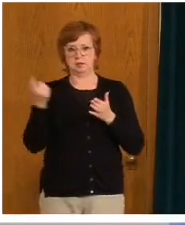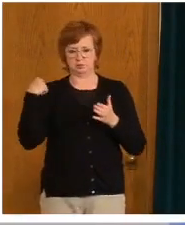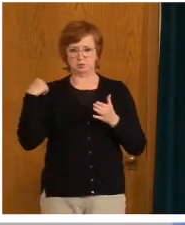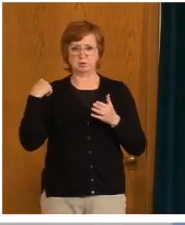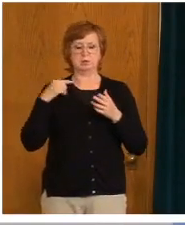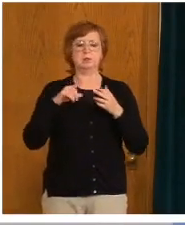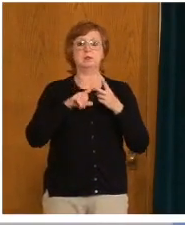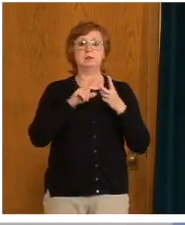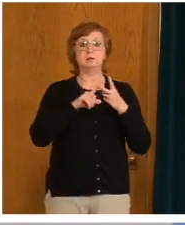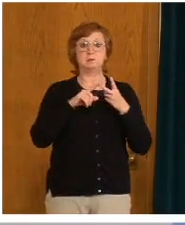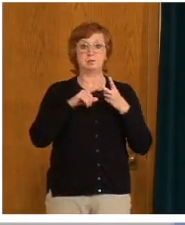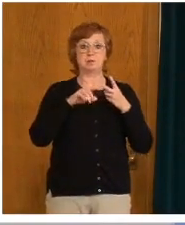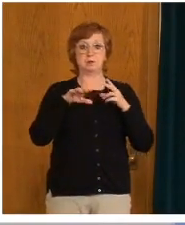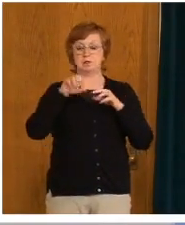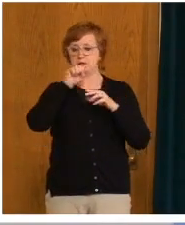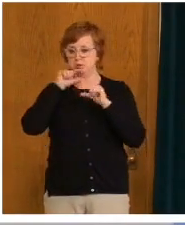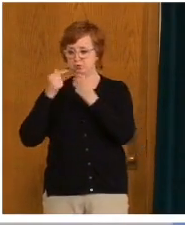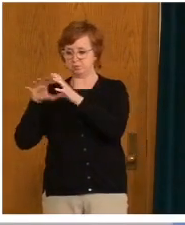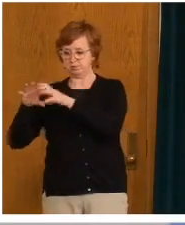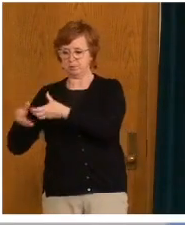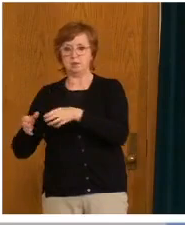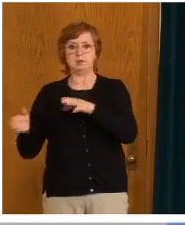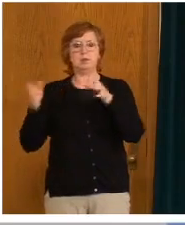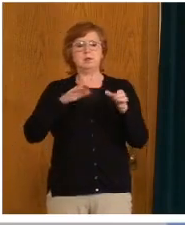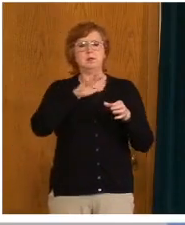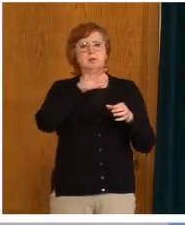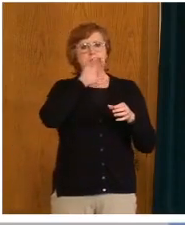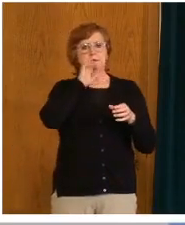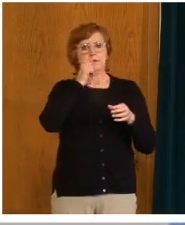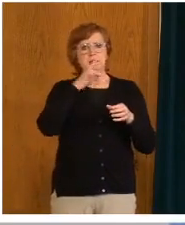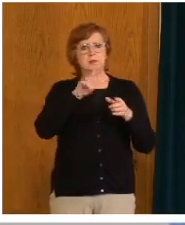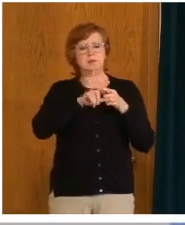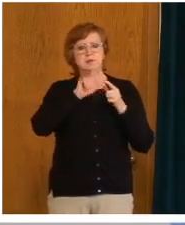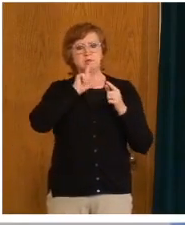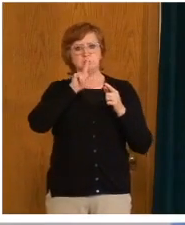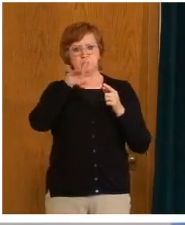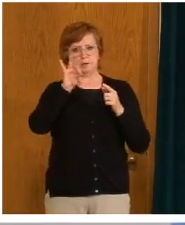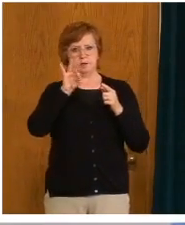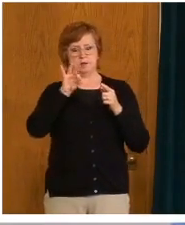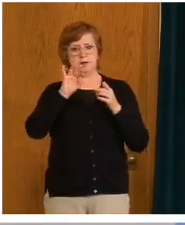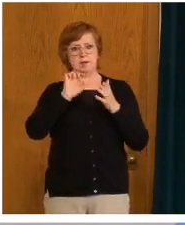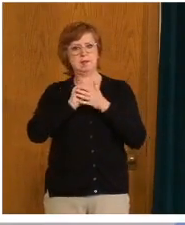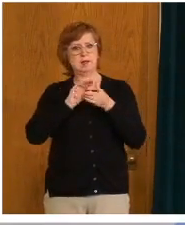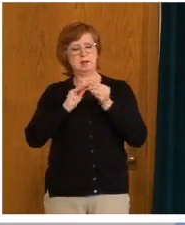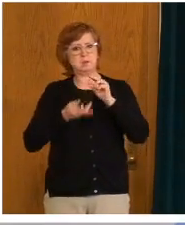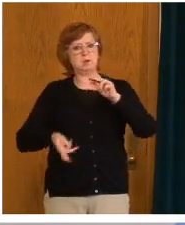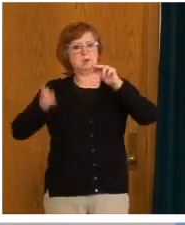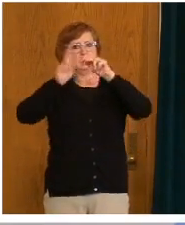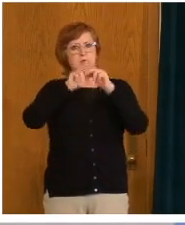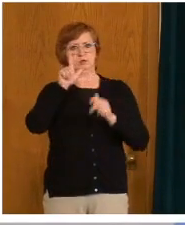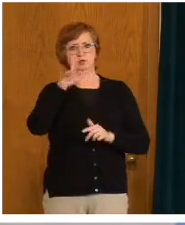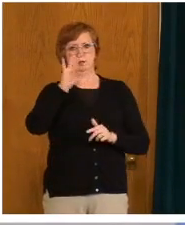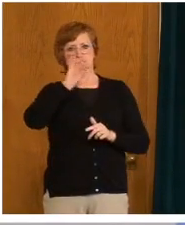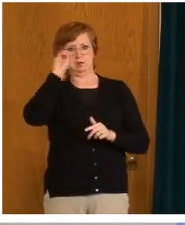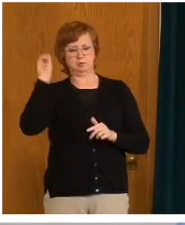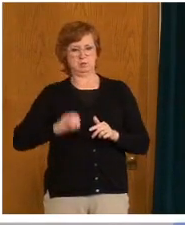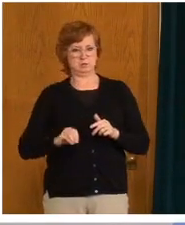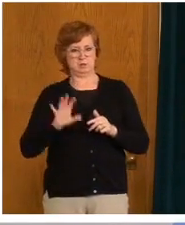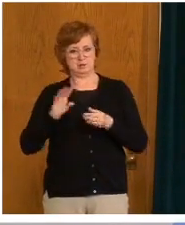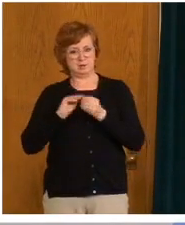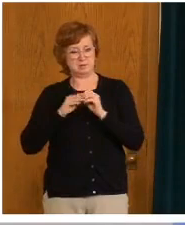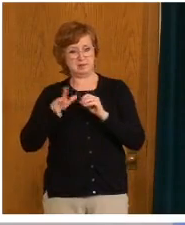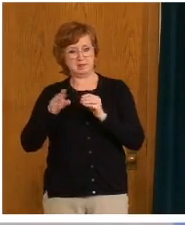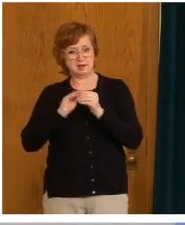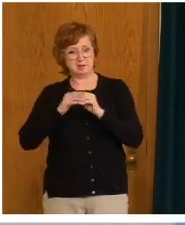to 29-year-olds, it's gone up 23% in that last 2 weeks. So again, I don't think that's an indication that it's stalled. 30